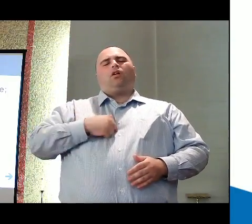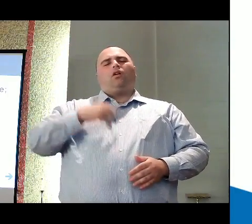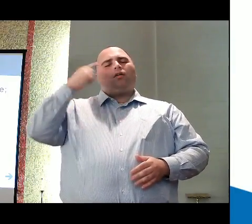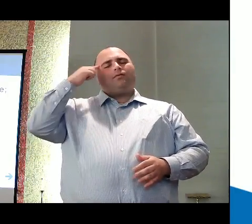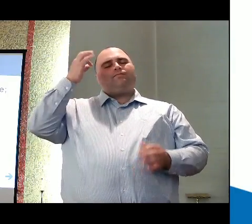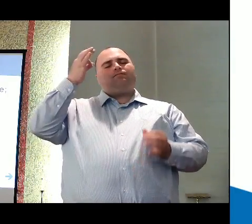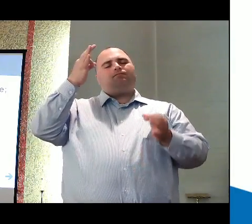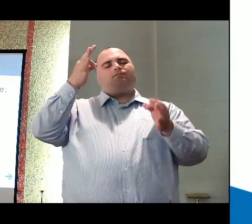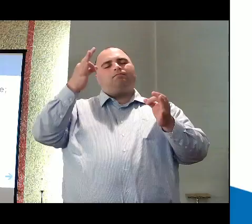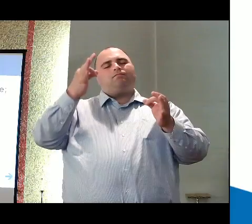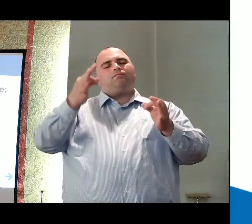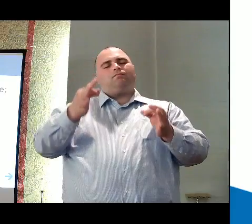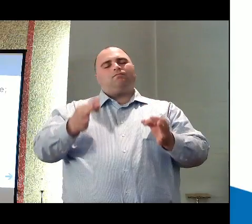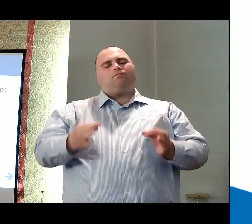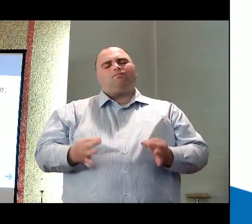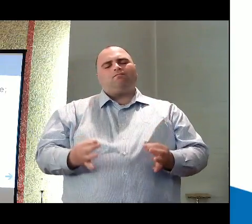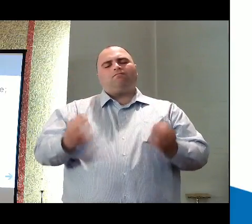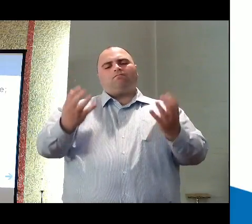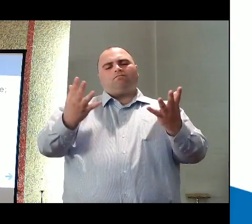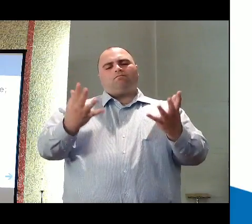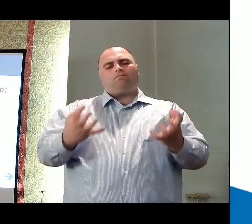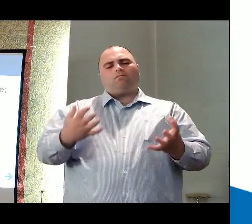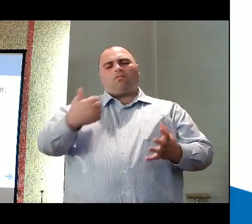Lord. I choose to be